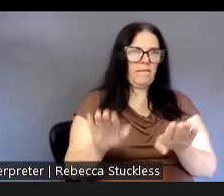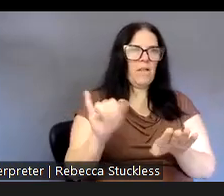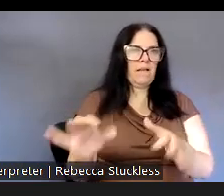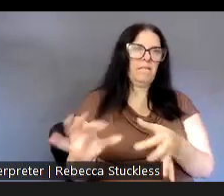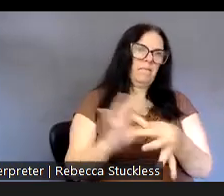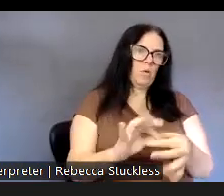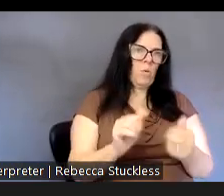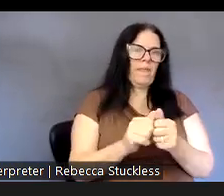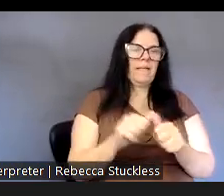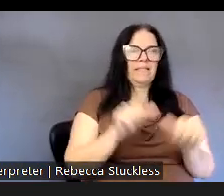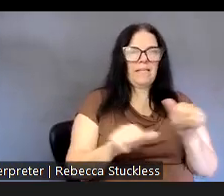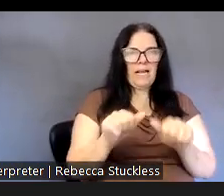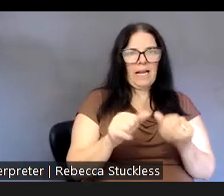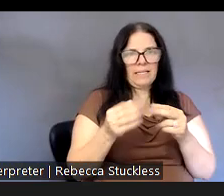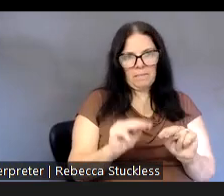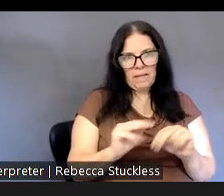scientific methodology.